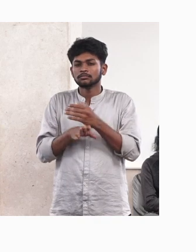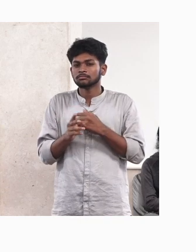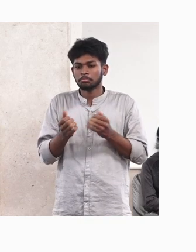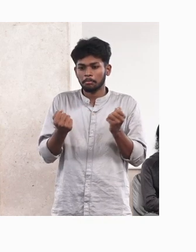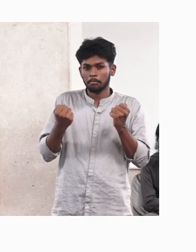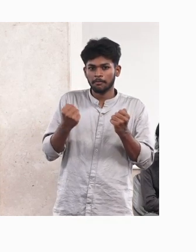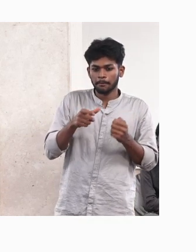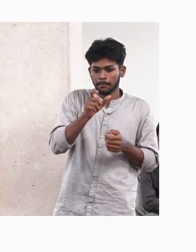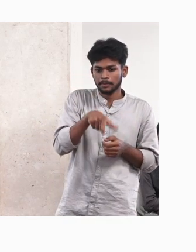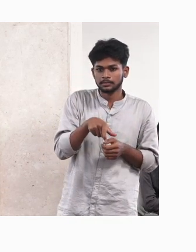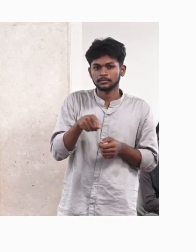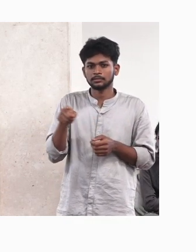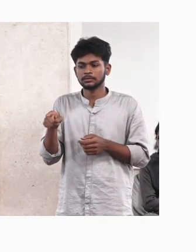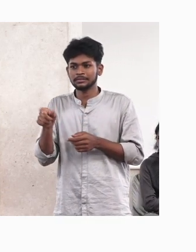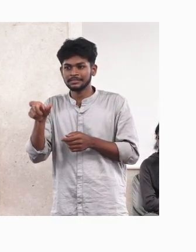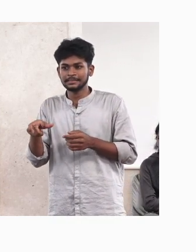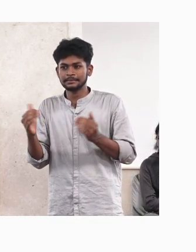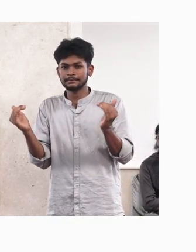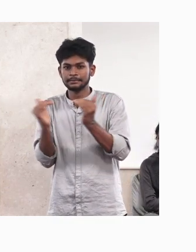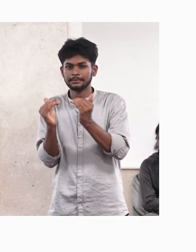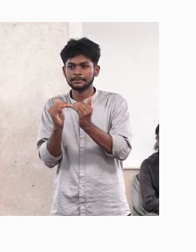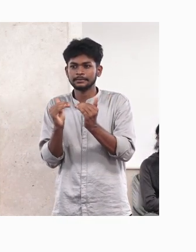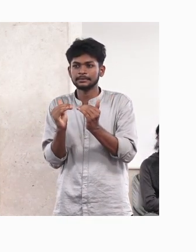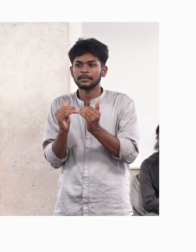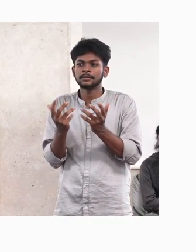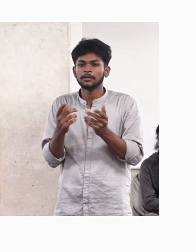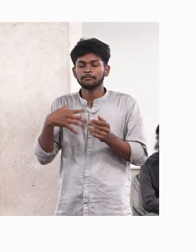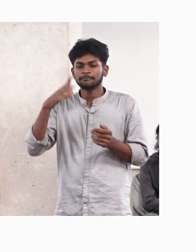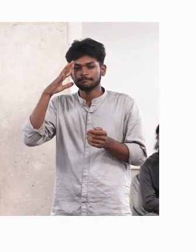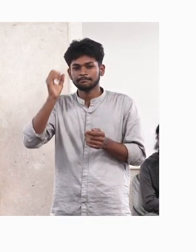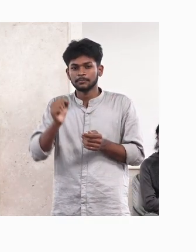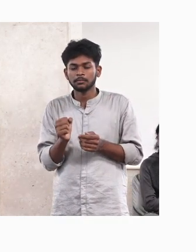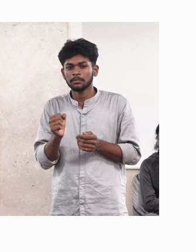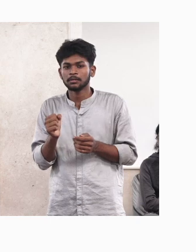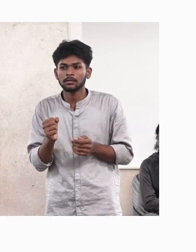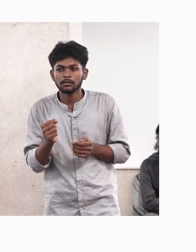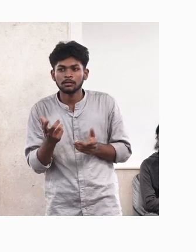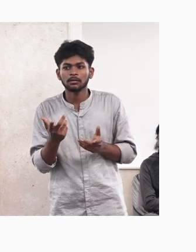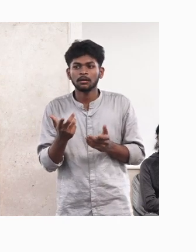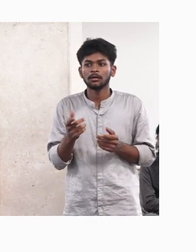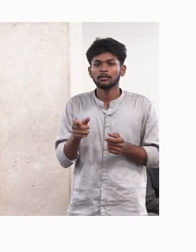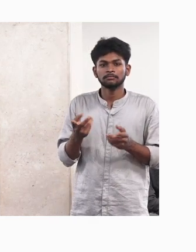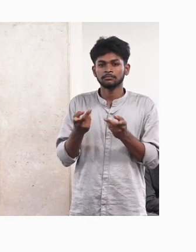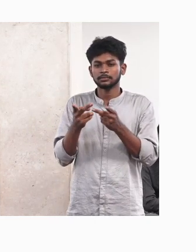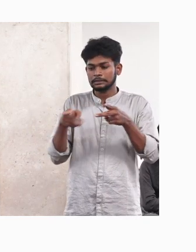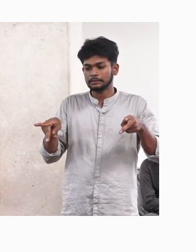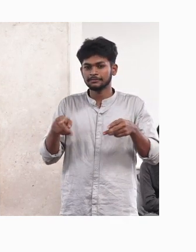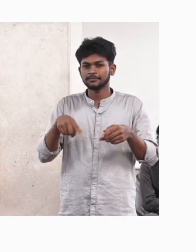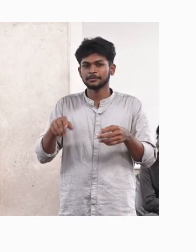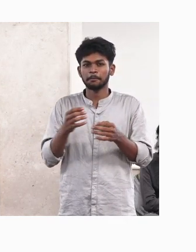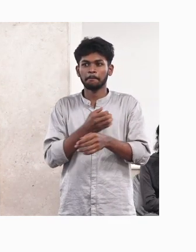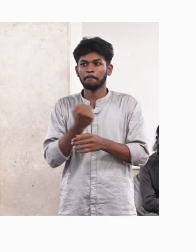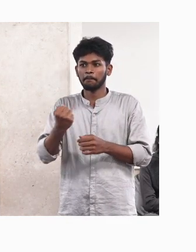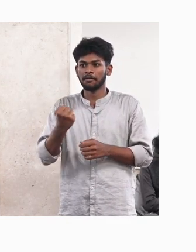that say that word. So we have to remember this. Means that these differences of power